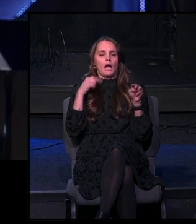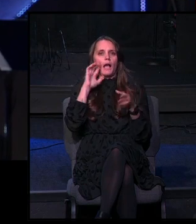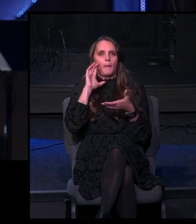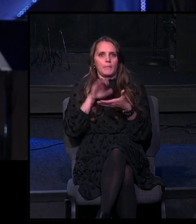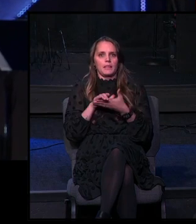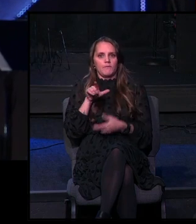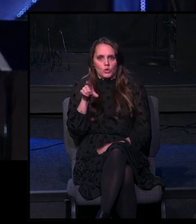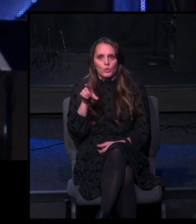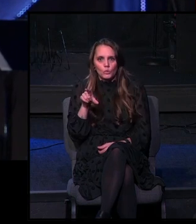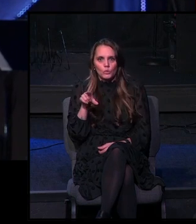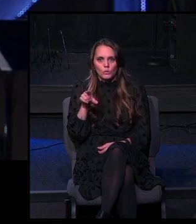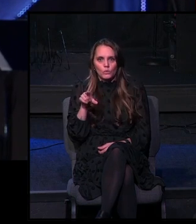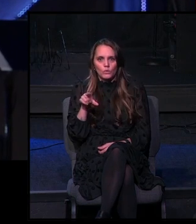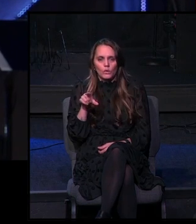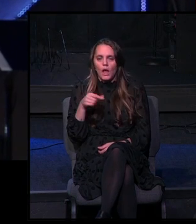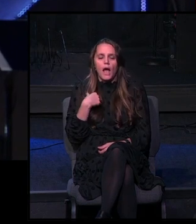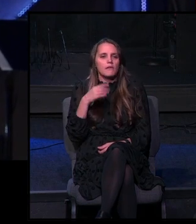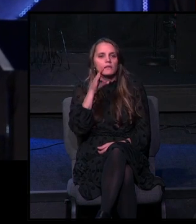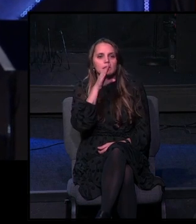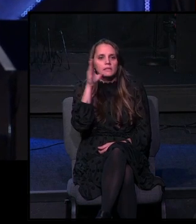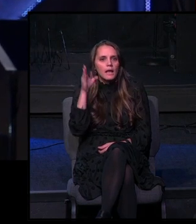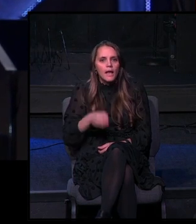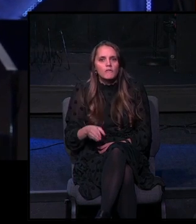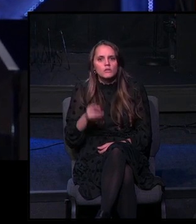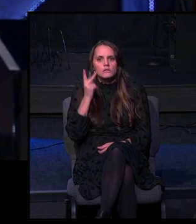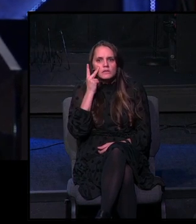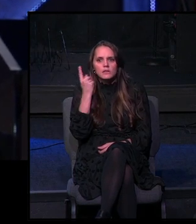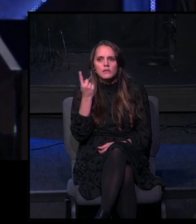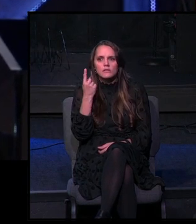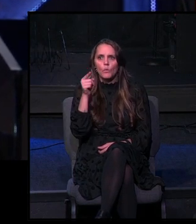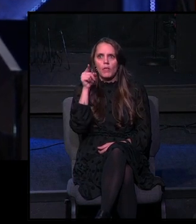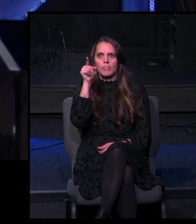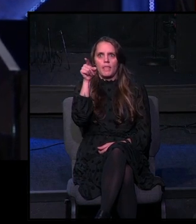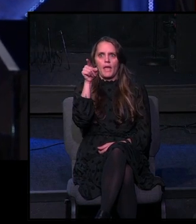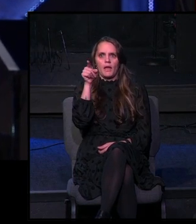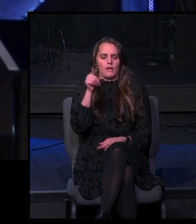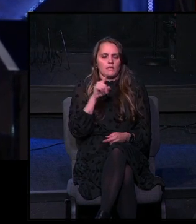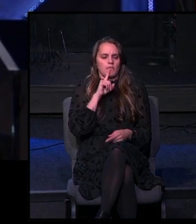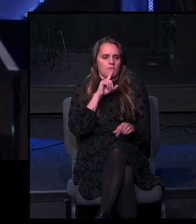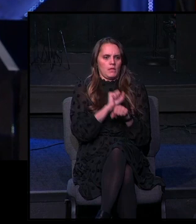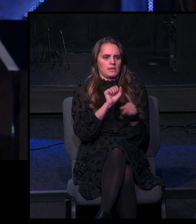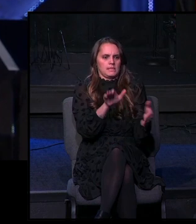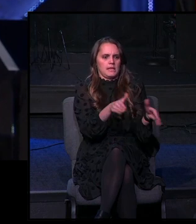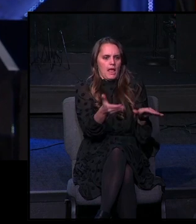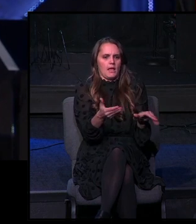I've never seen somebody that dead come back to life.